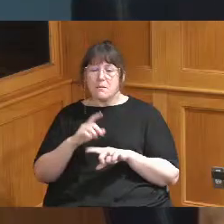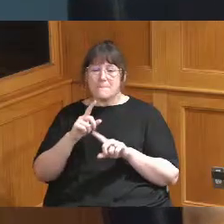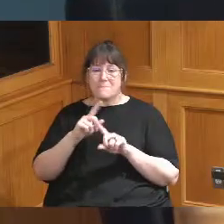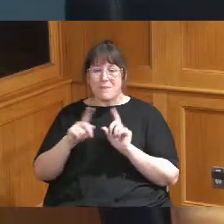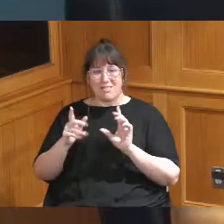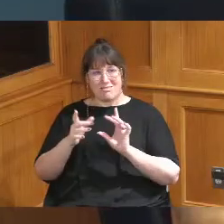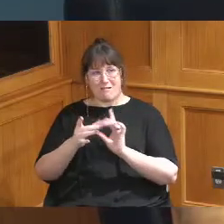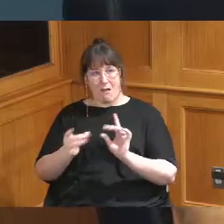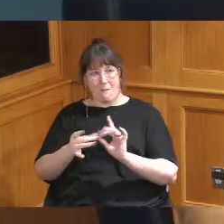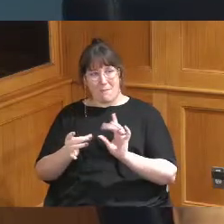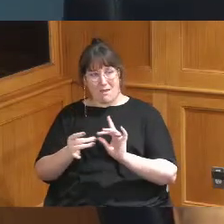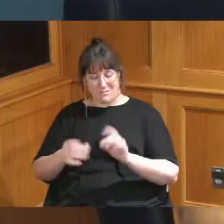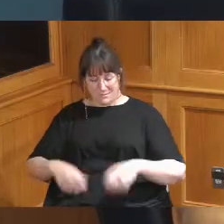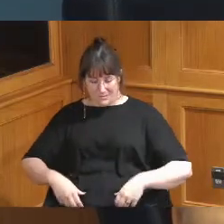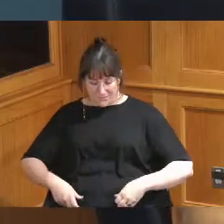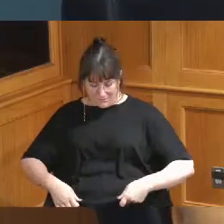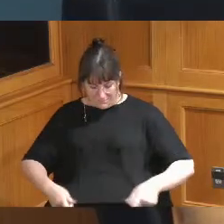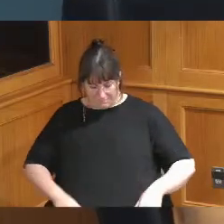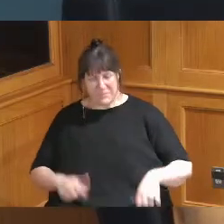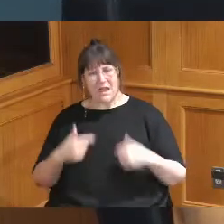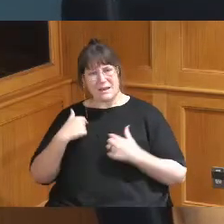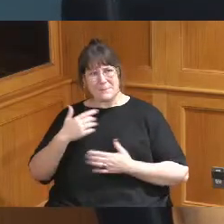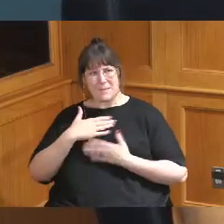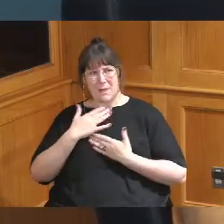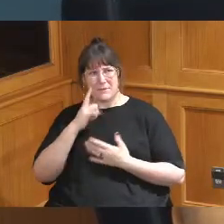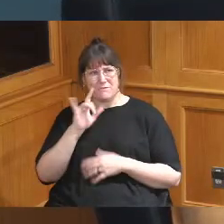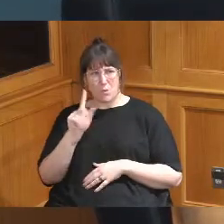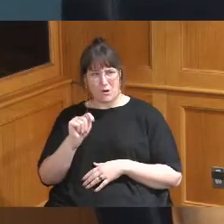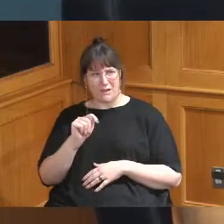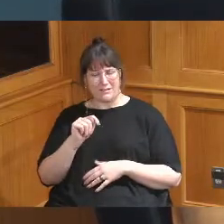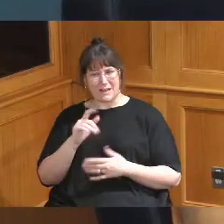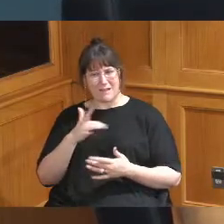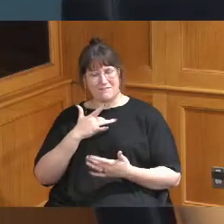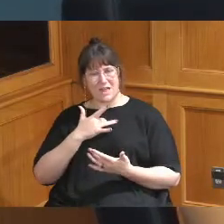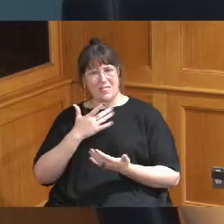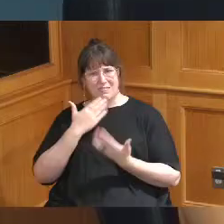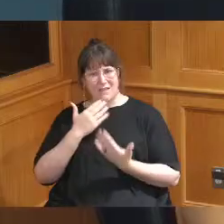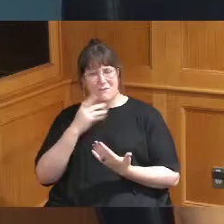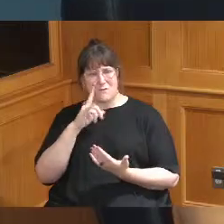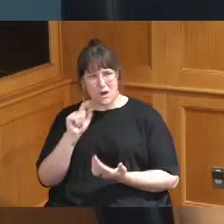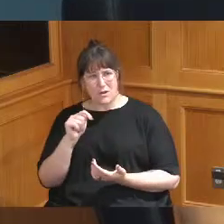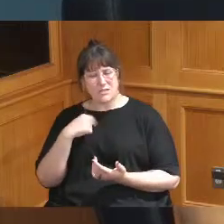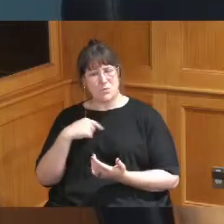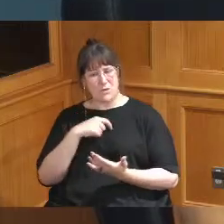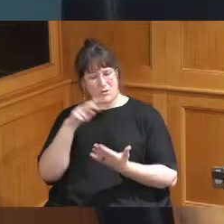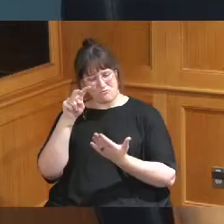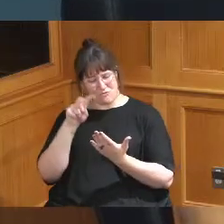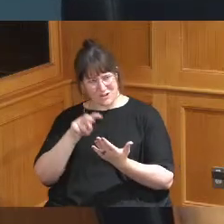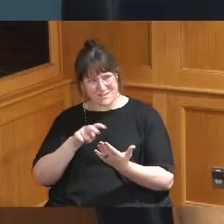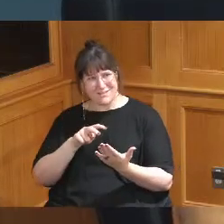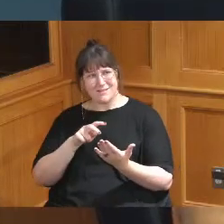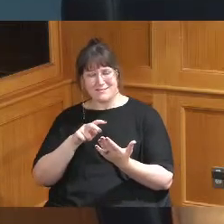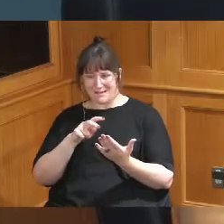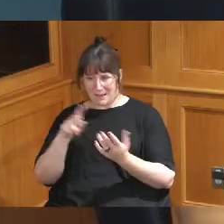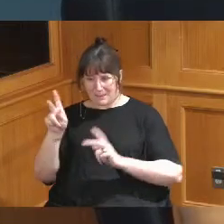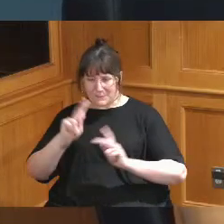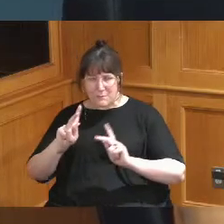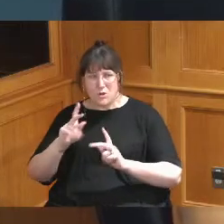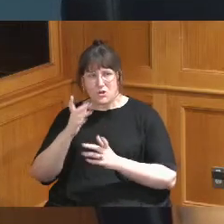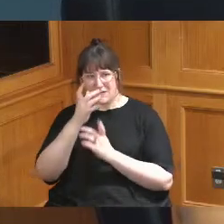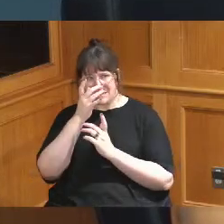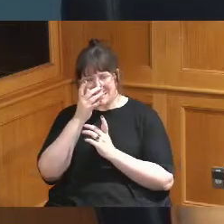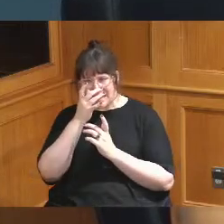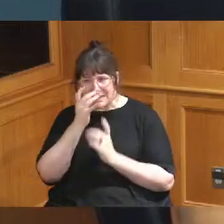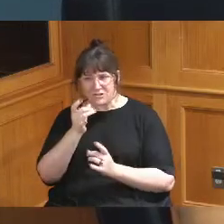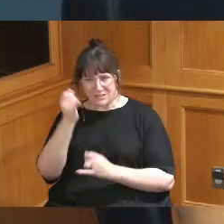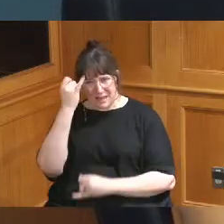comments, and I am grateful for the comments because they're interesting. We read through them. People have very interesting ideas about what